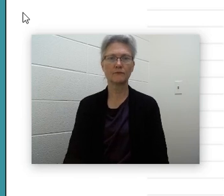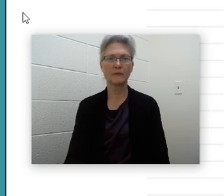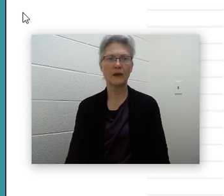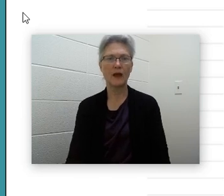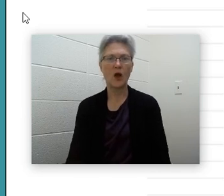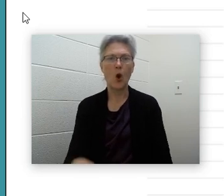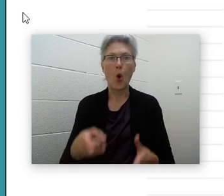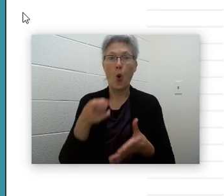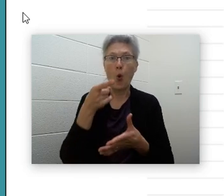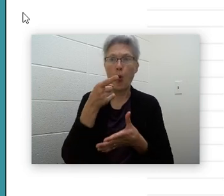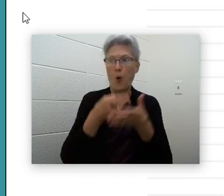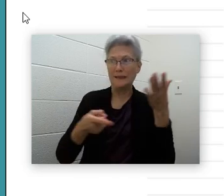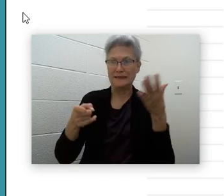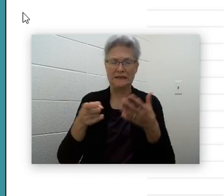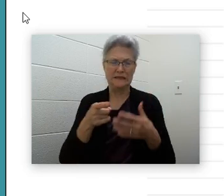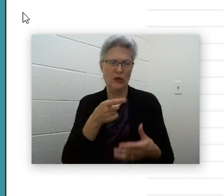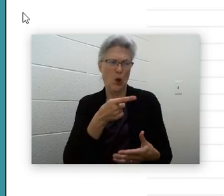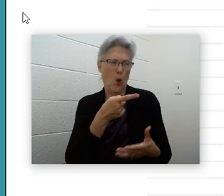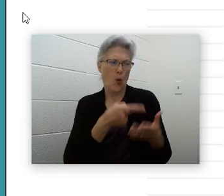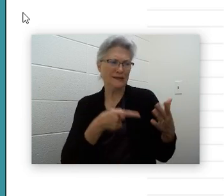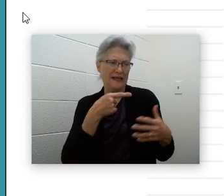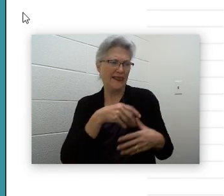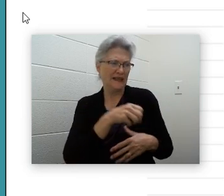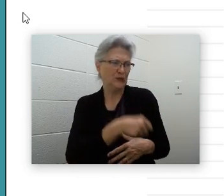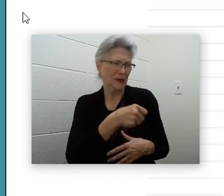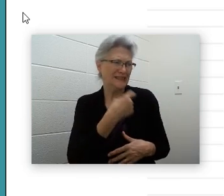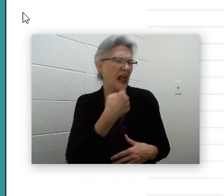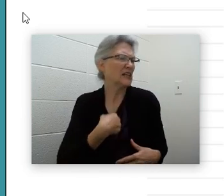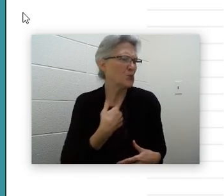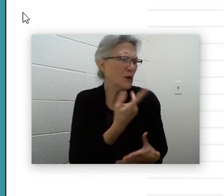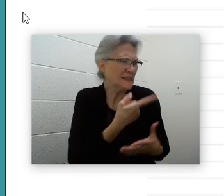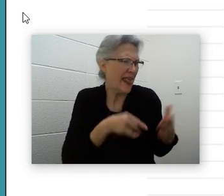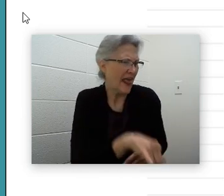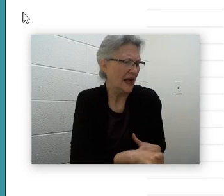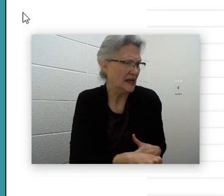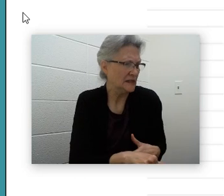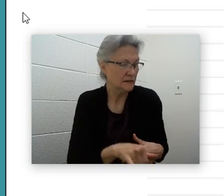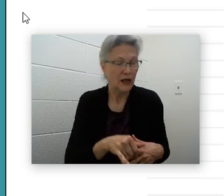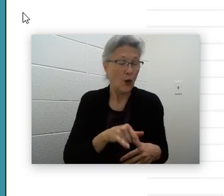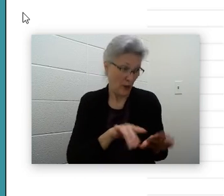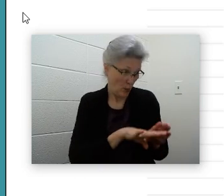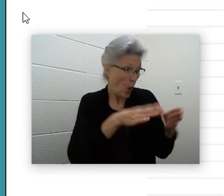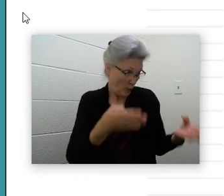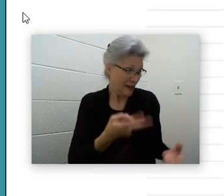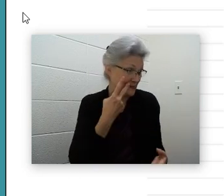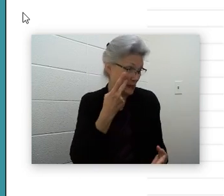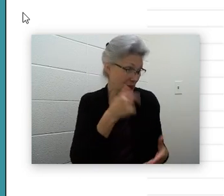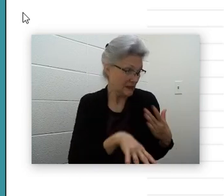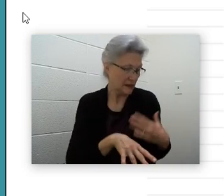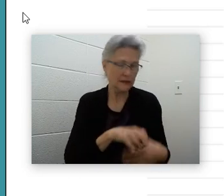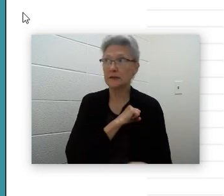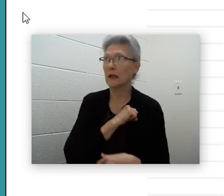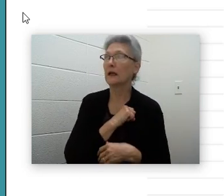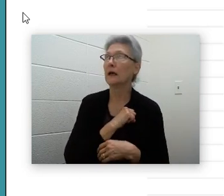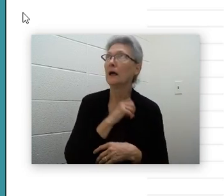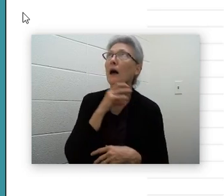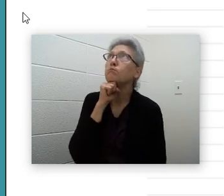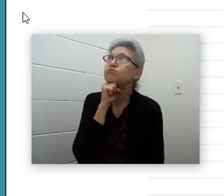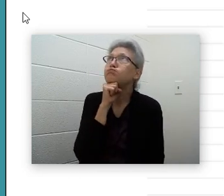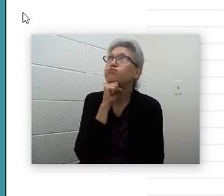What's in the suitcase? The warden asked Stanley. Tell us what's in it, then we'll open it and see. Stanley didn't know what to